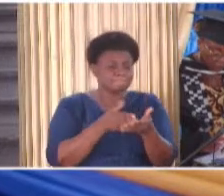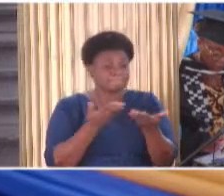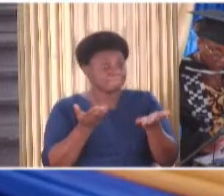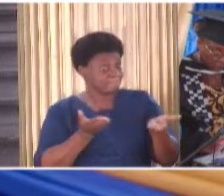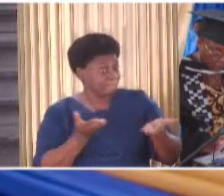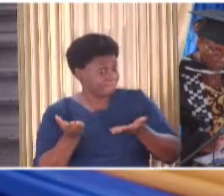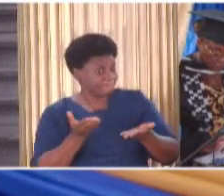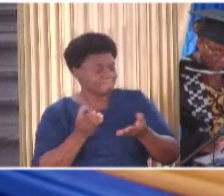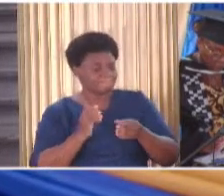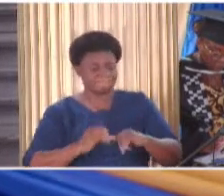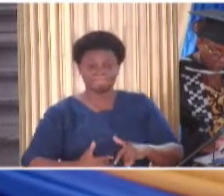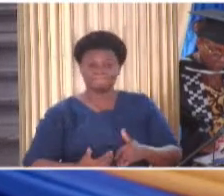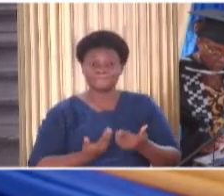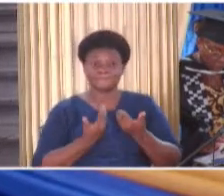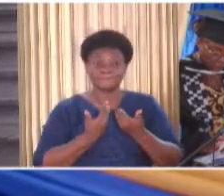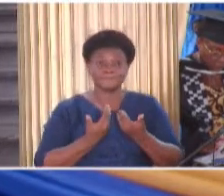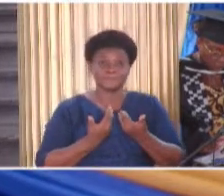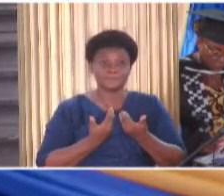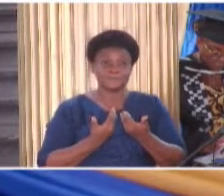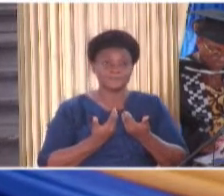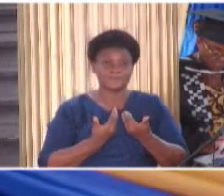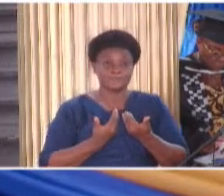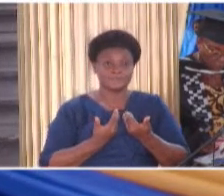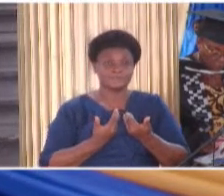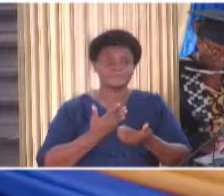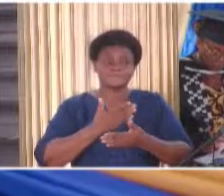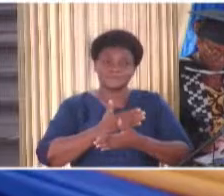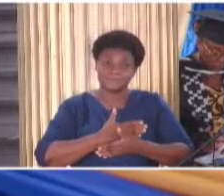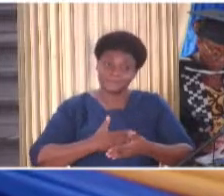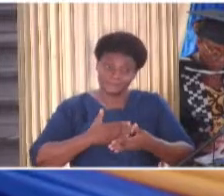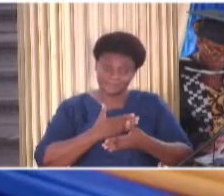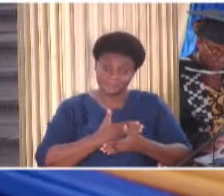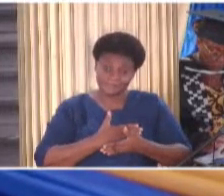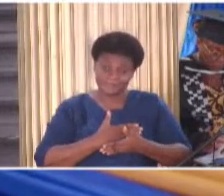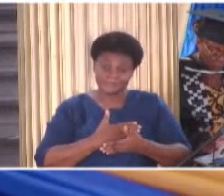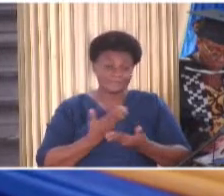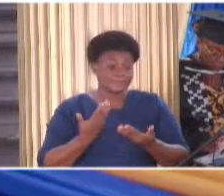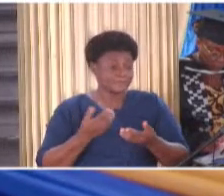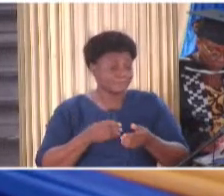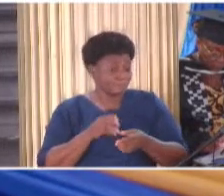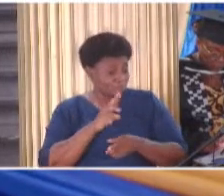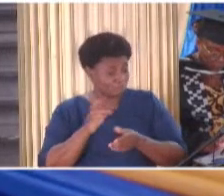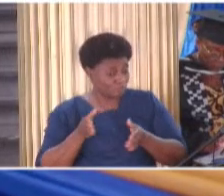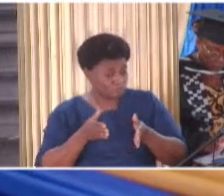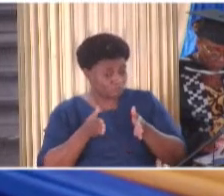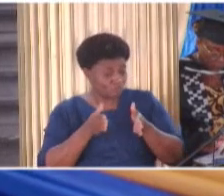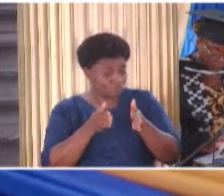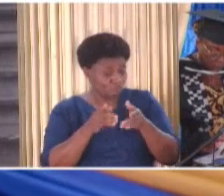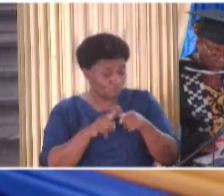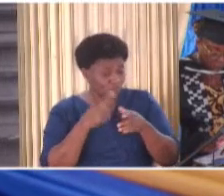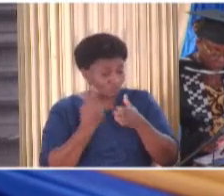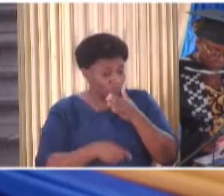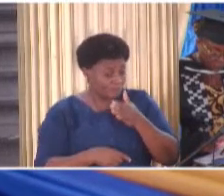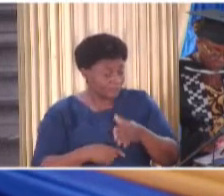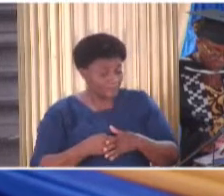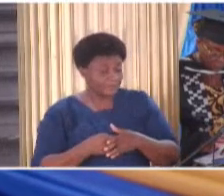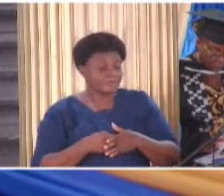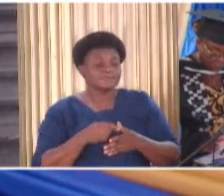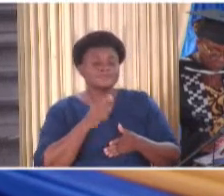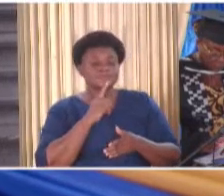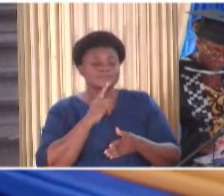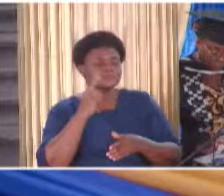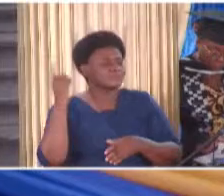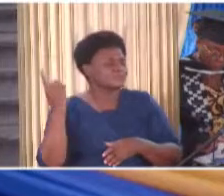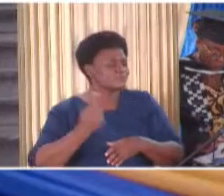and inspire. Please approach your roles with humility and confidence, and